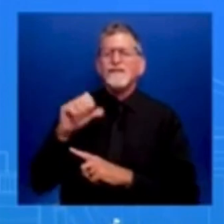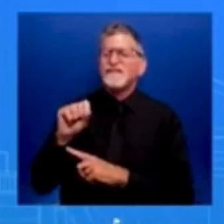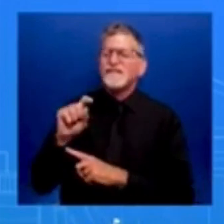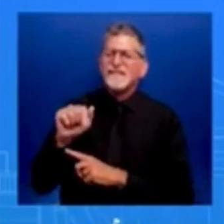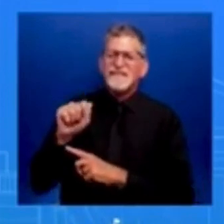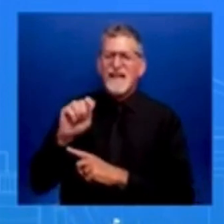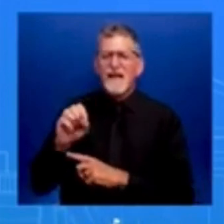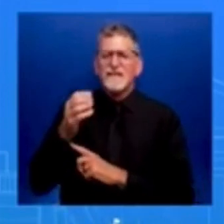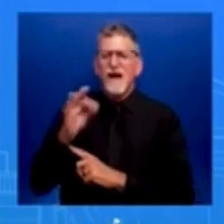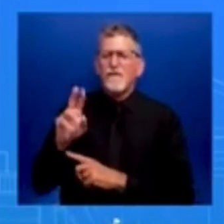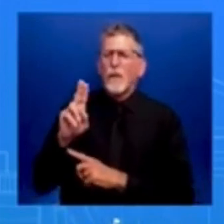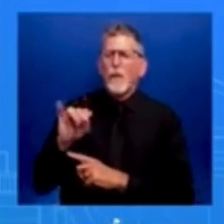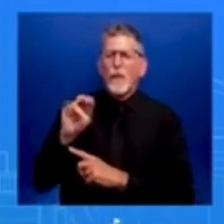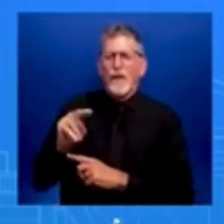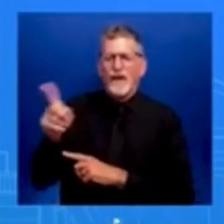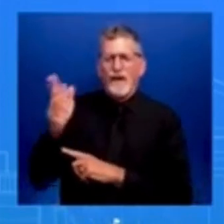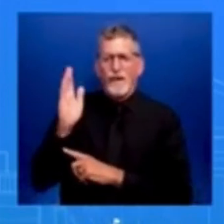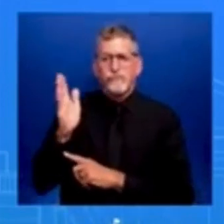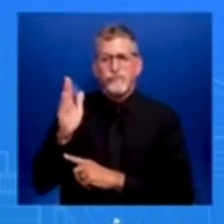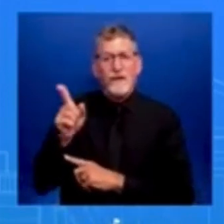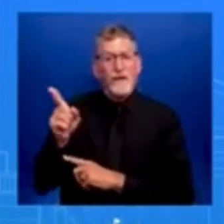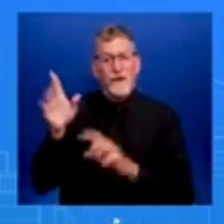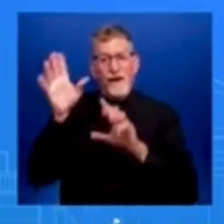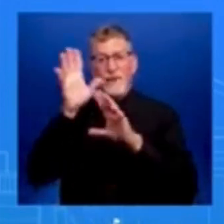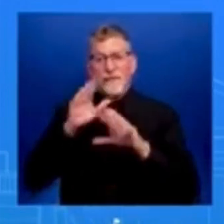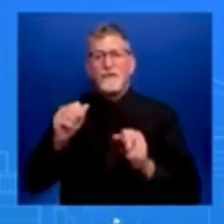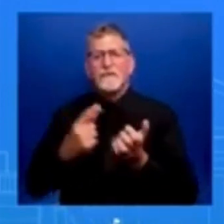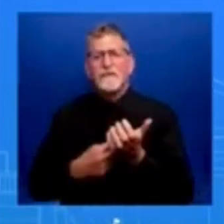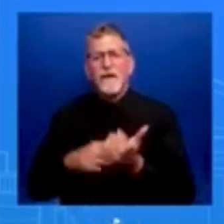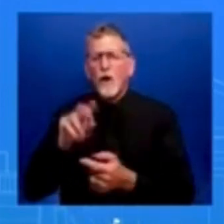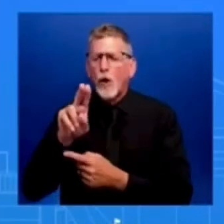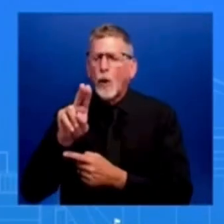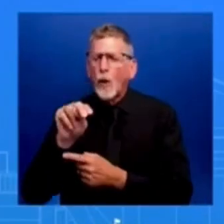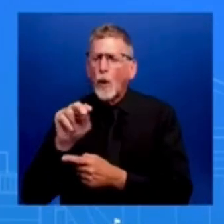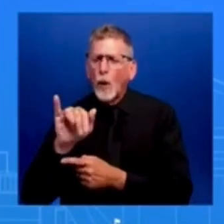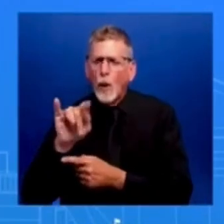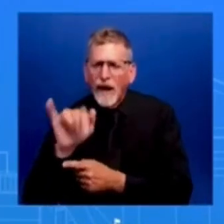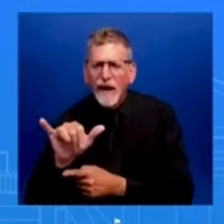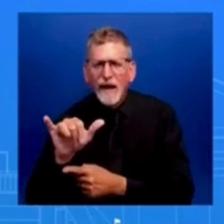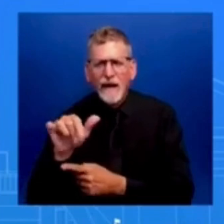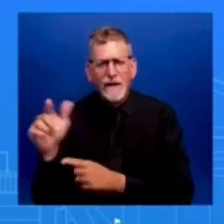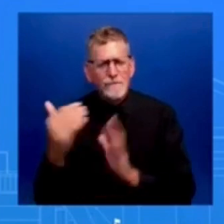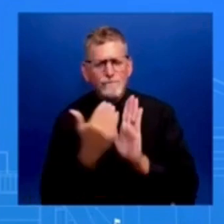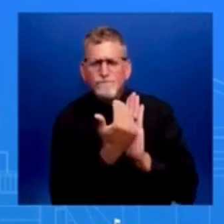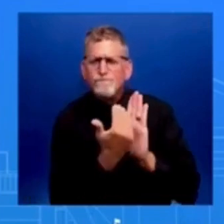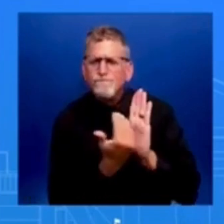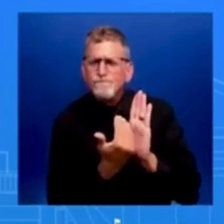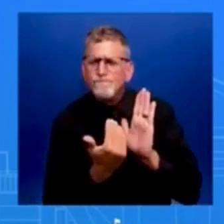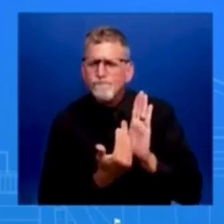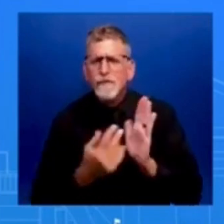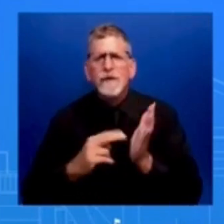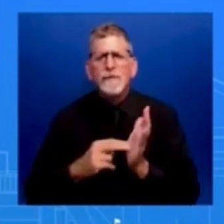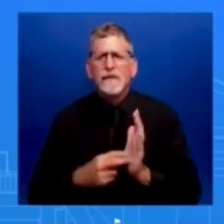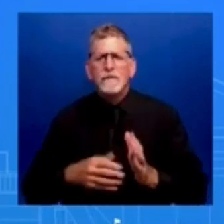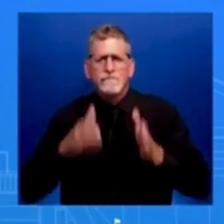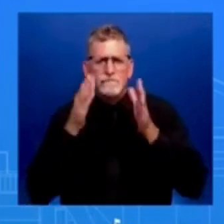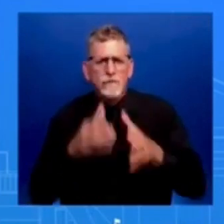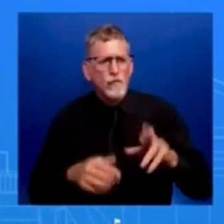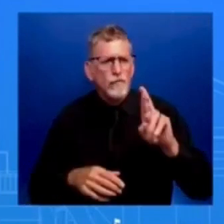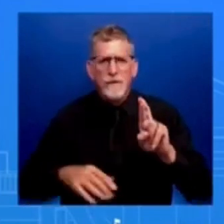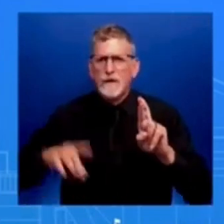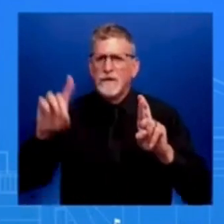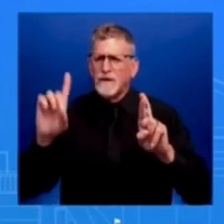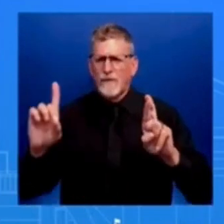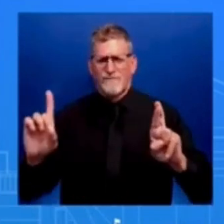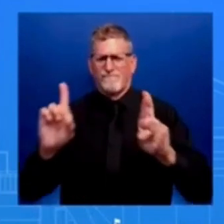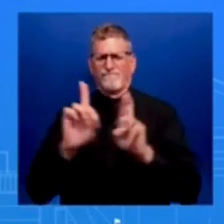unity agenda, which focused on issues where members of both parties can come together and make progress for the American people.